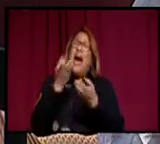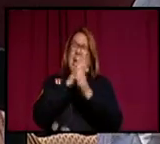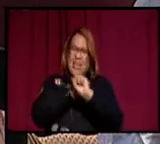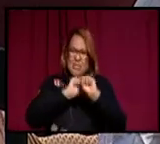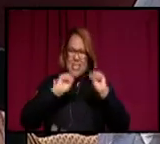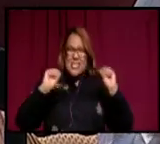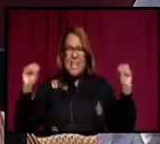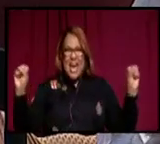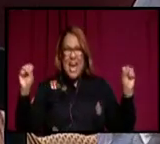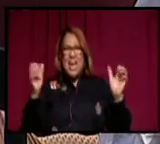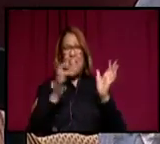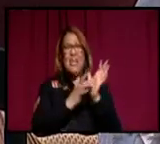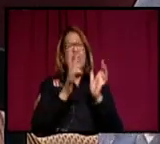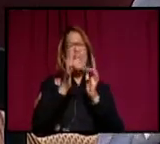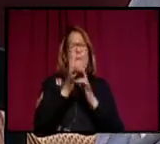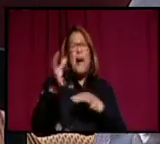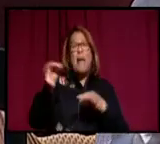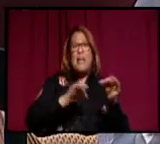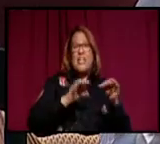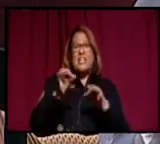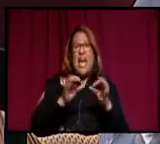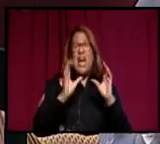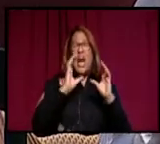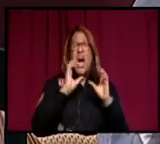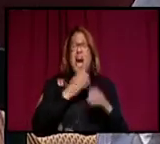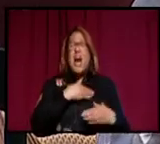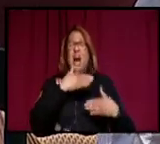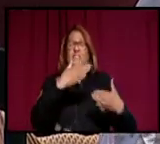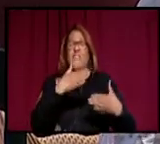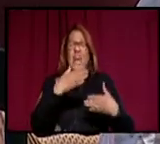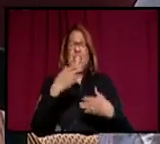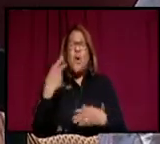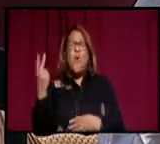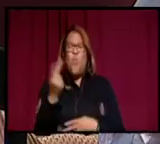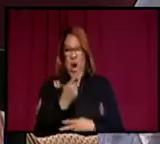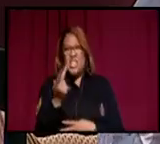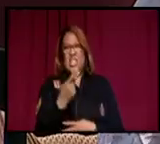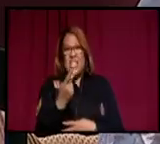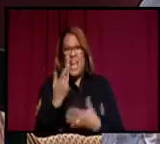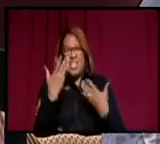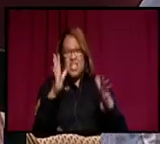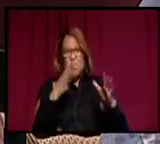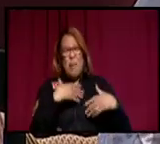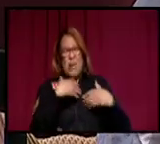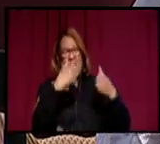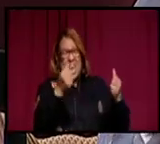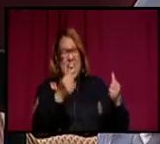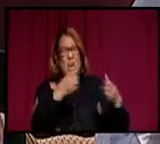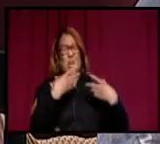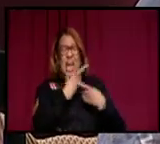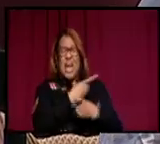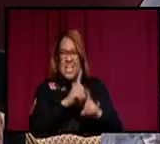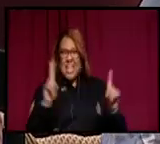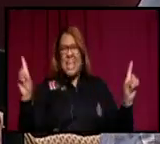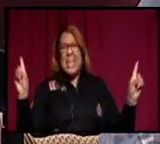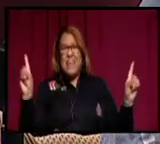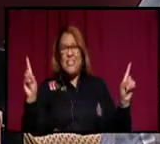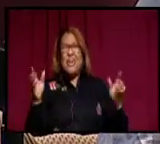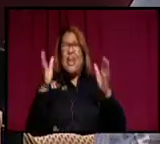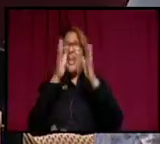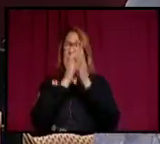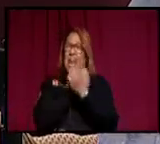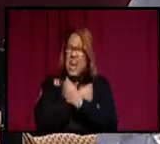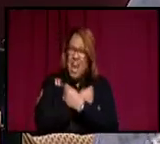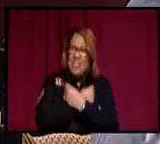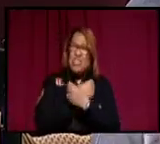The Bible says, confess your faults one to another that ye may be healed, that you may be delivered. delivered. God loves you. He cares for